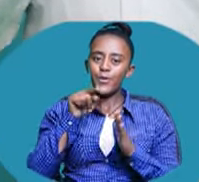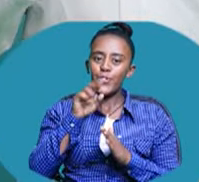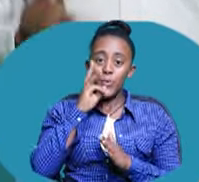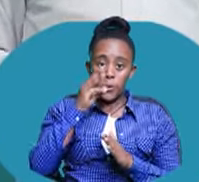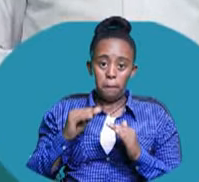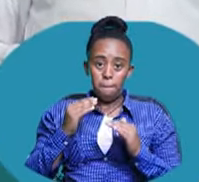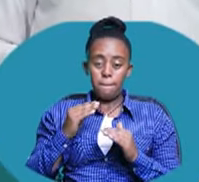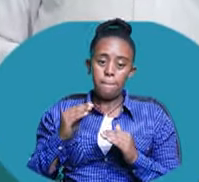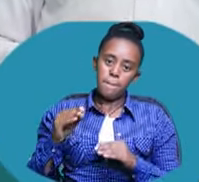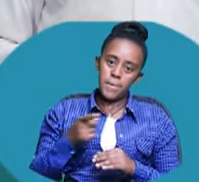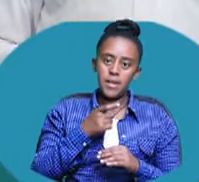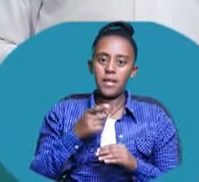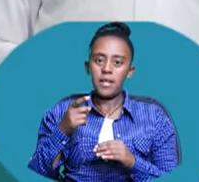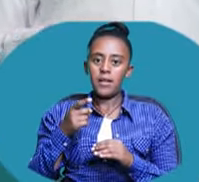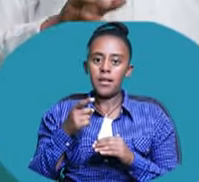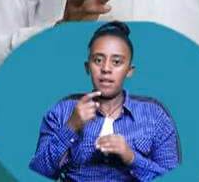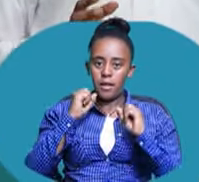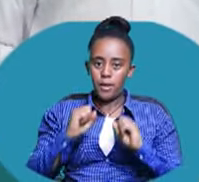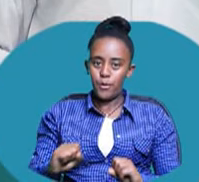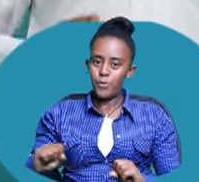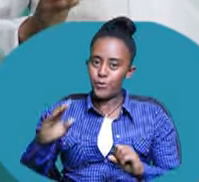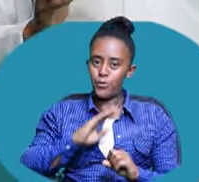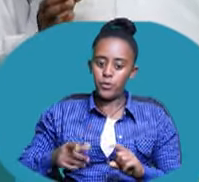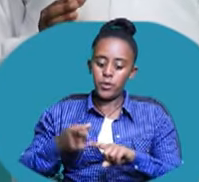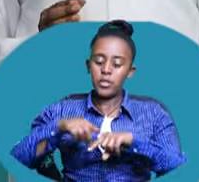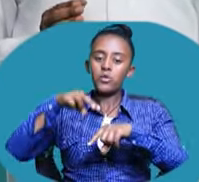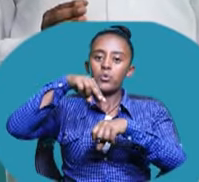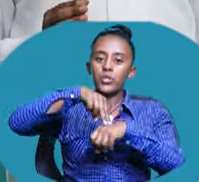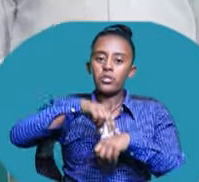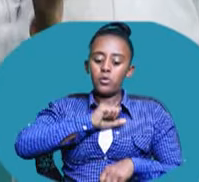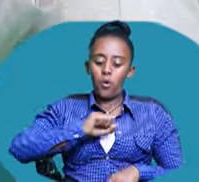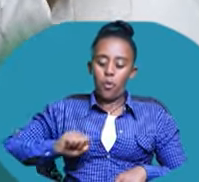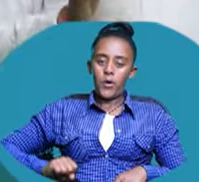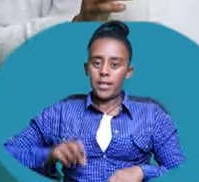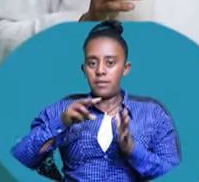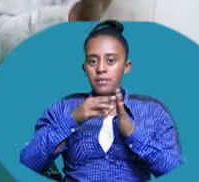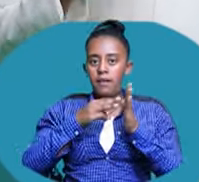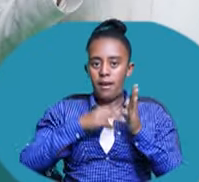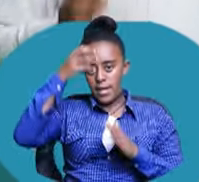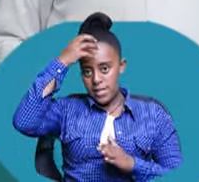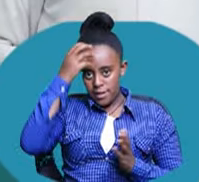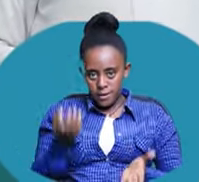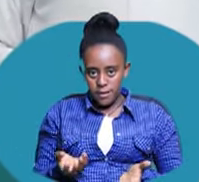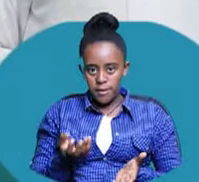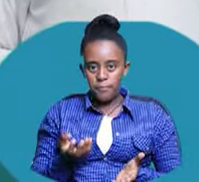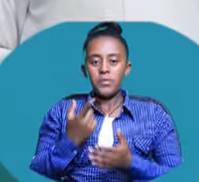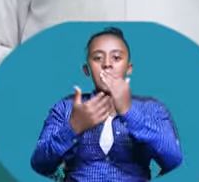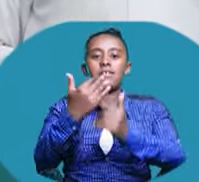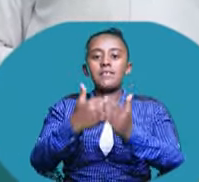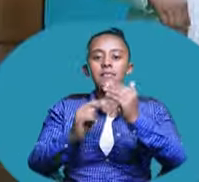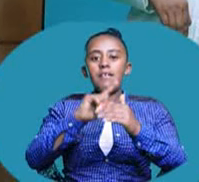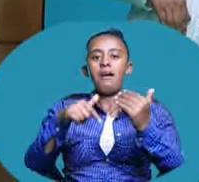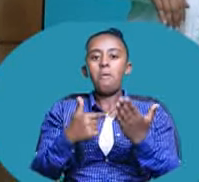be able to explain the restoration of Solomonic dynasty, discuss about